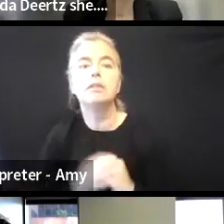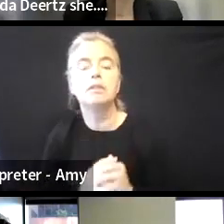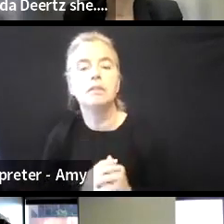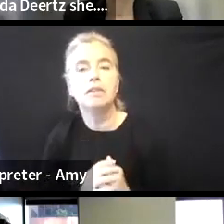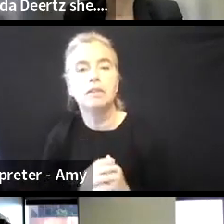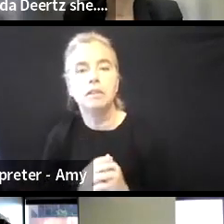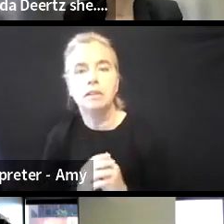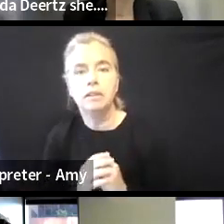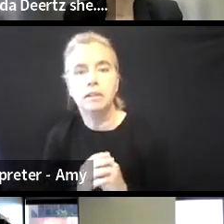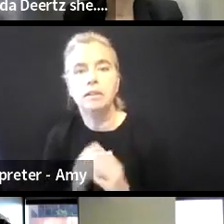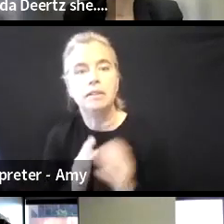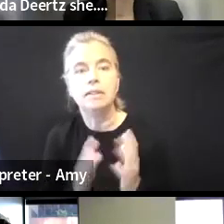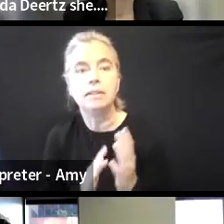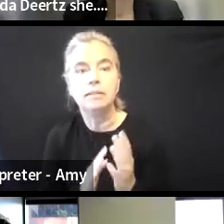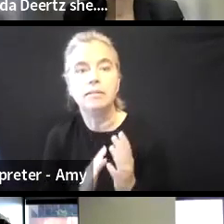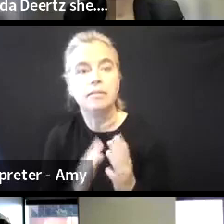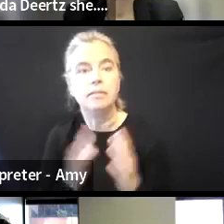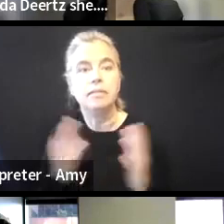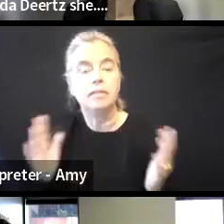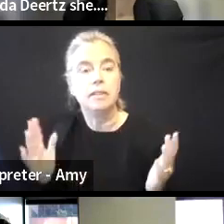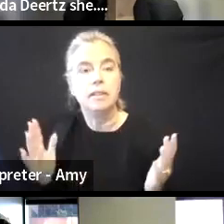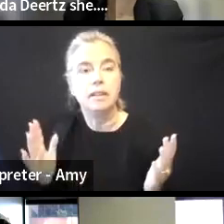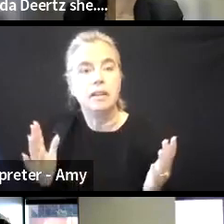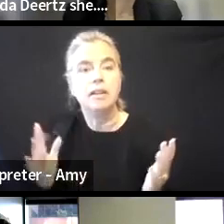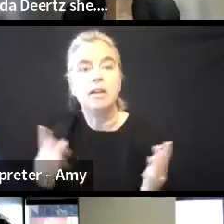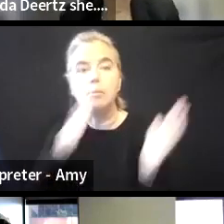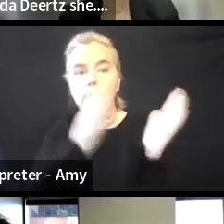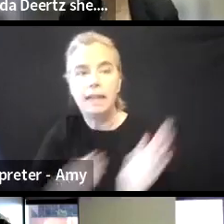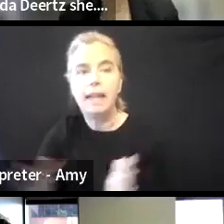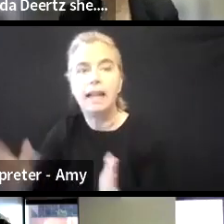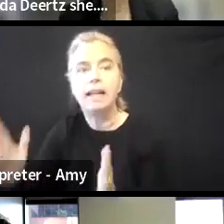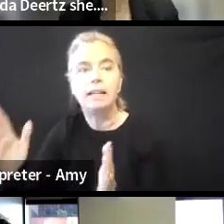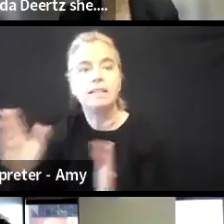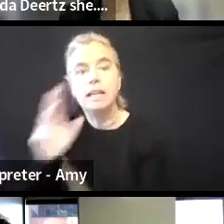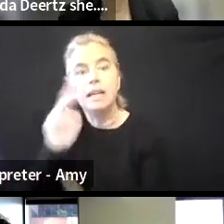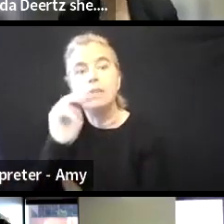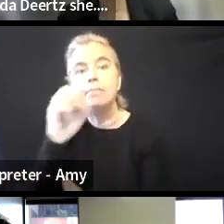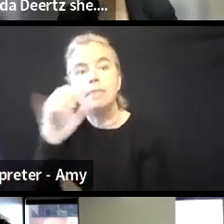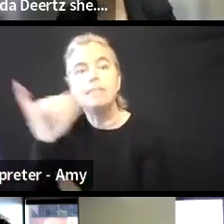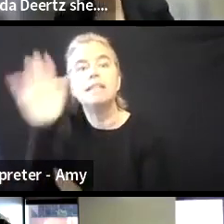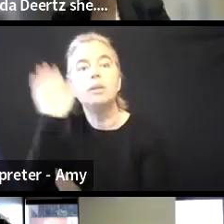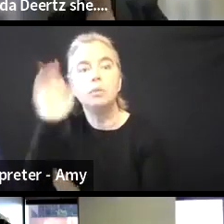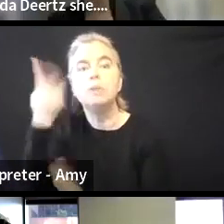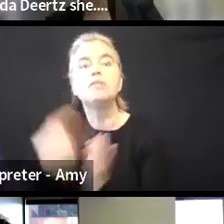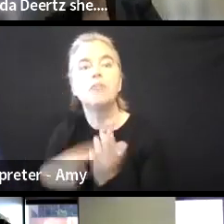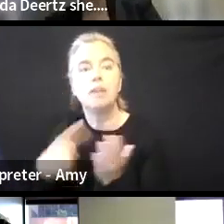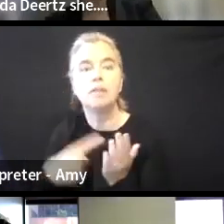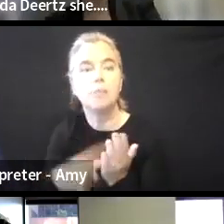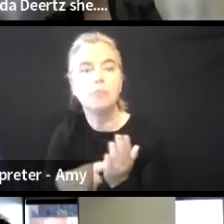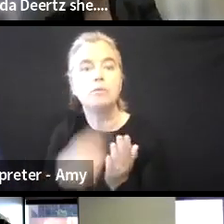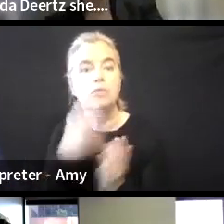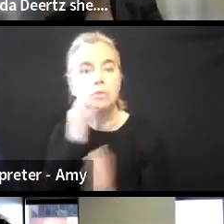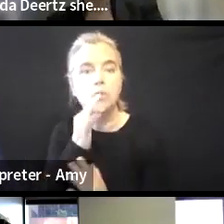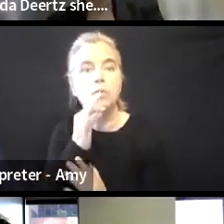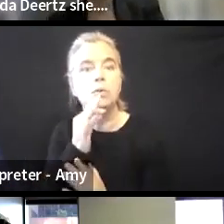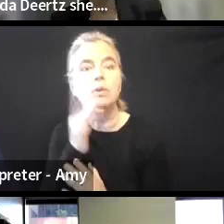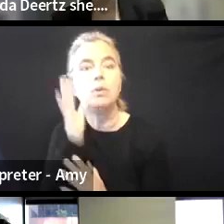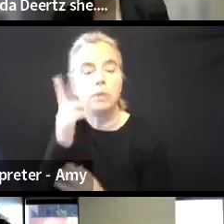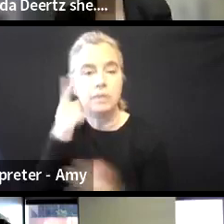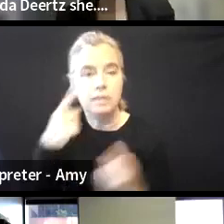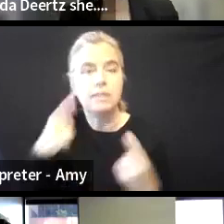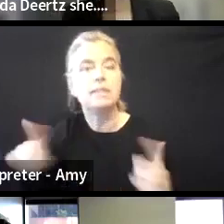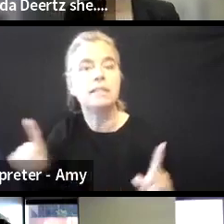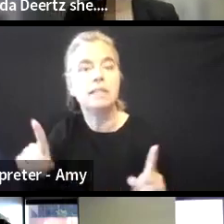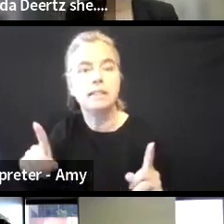initiatives put forward, both in security and one that Missy is about to talk to, will bear fruit, but is very important in the integration